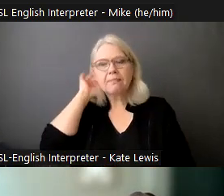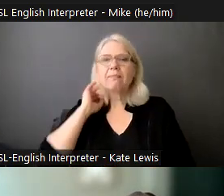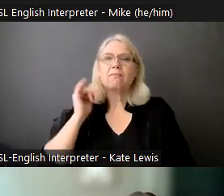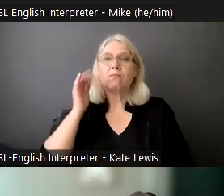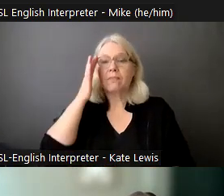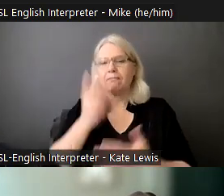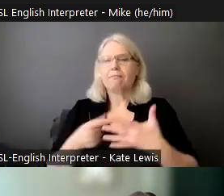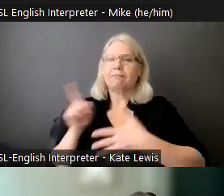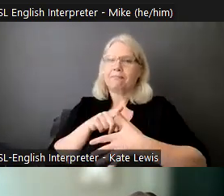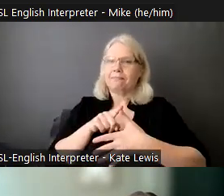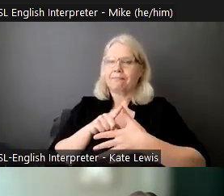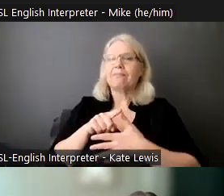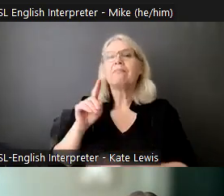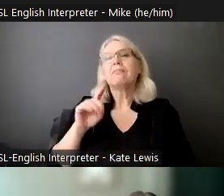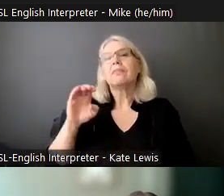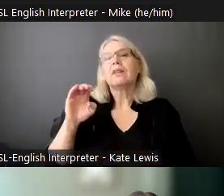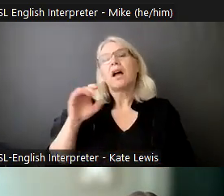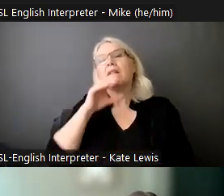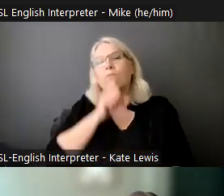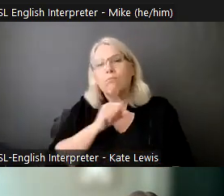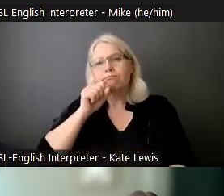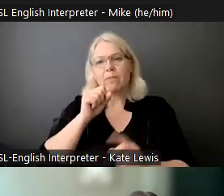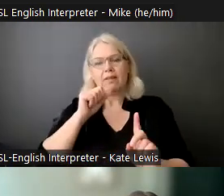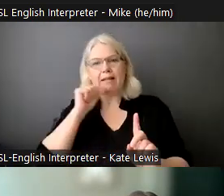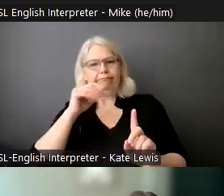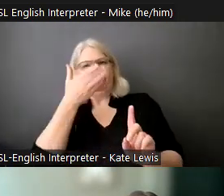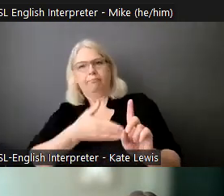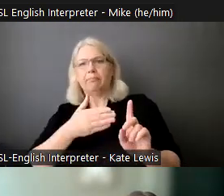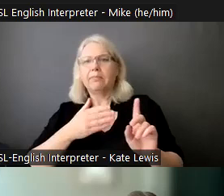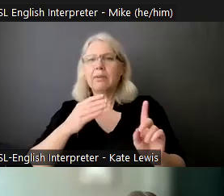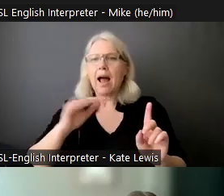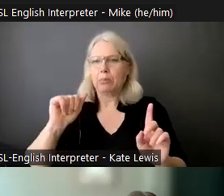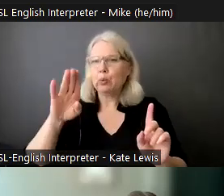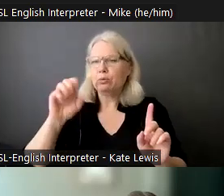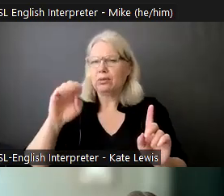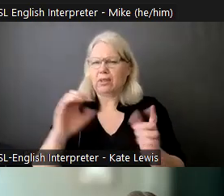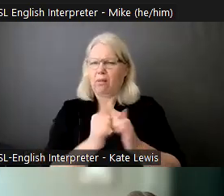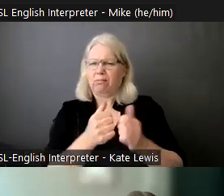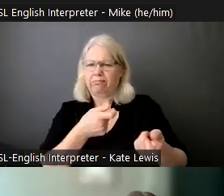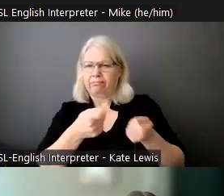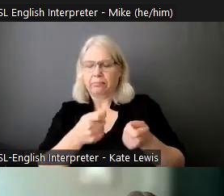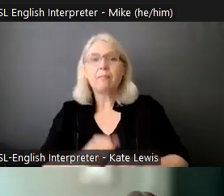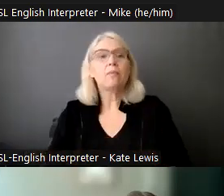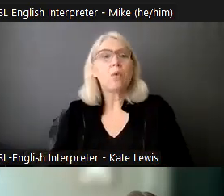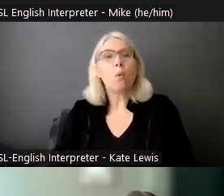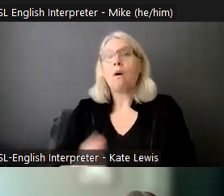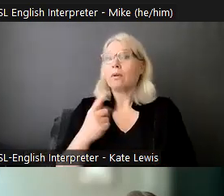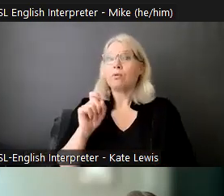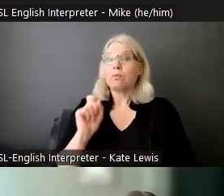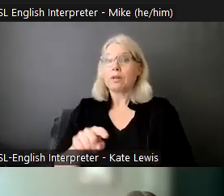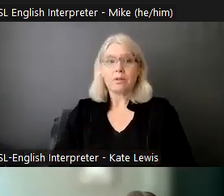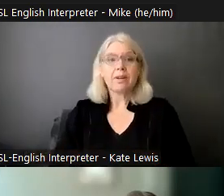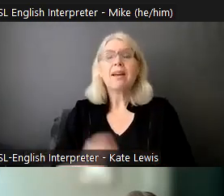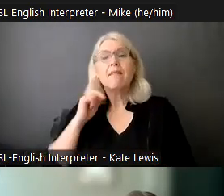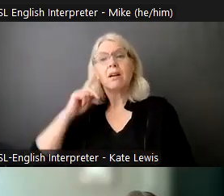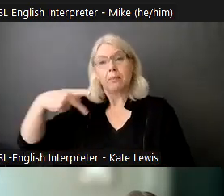elder abuse. So the first question we received was, can an attorney for personal care restrict visitors or outings